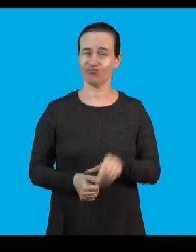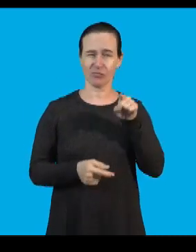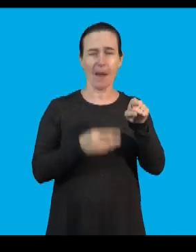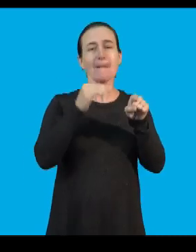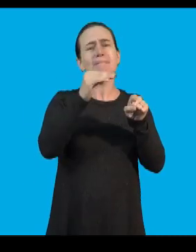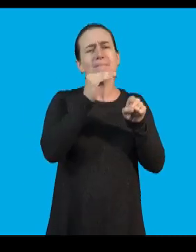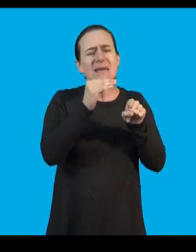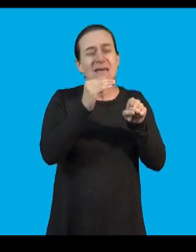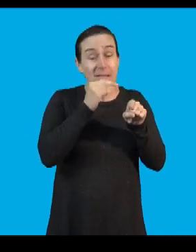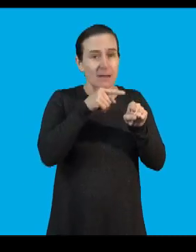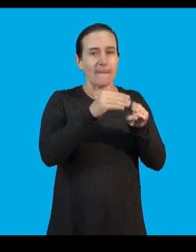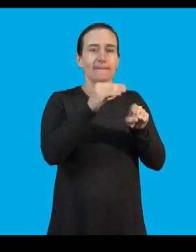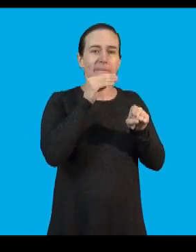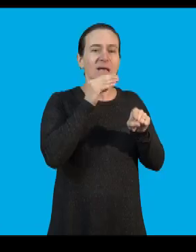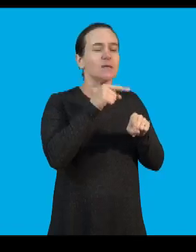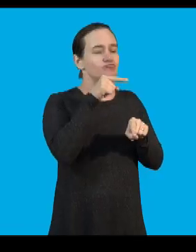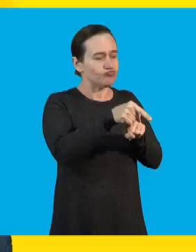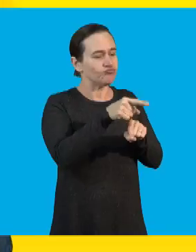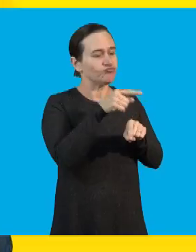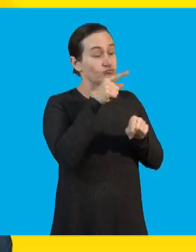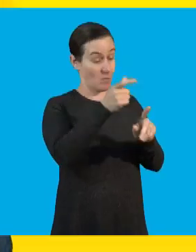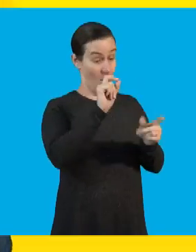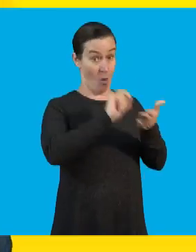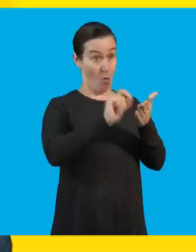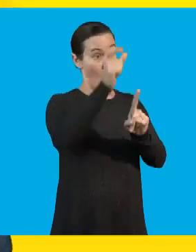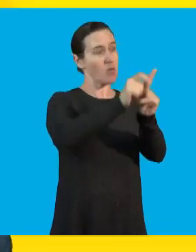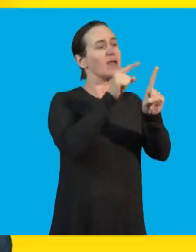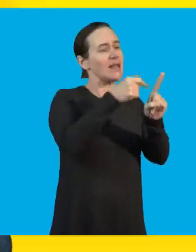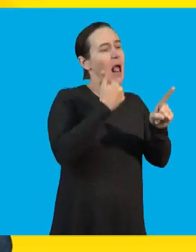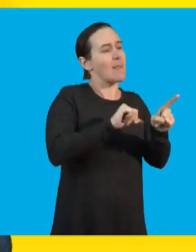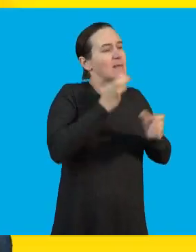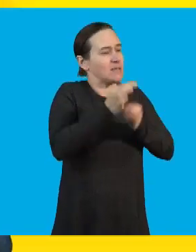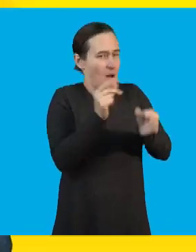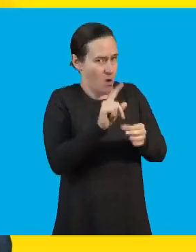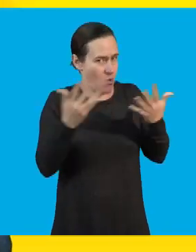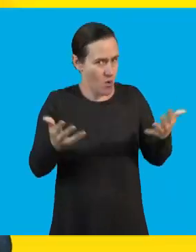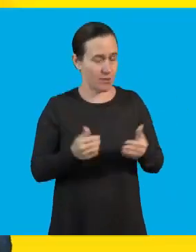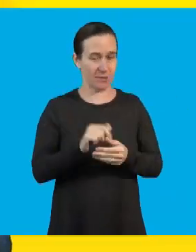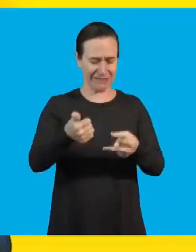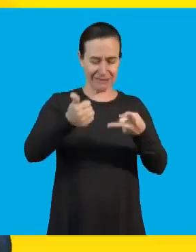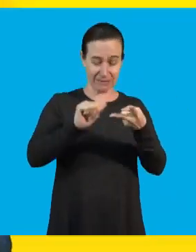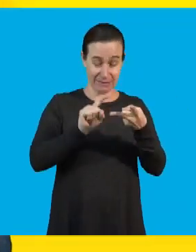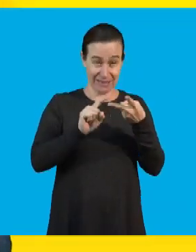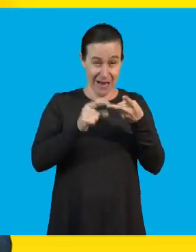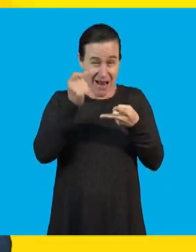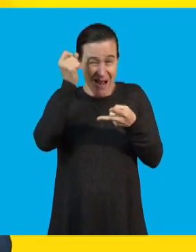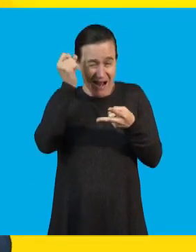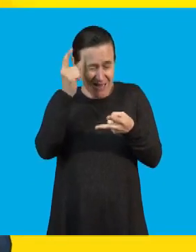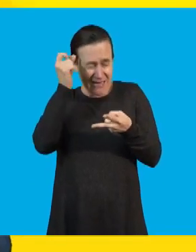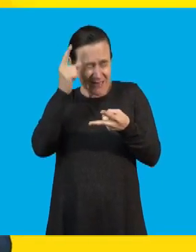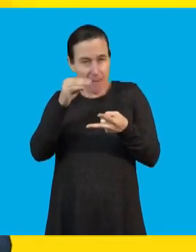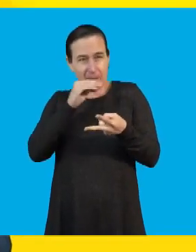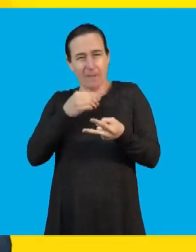you're reading for meaning, you are just picking up from the text what the writer is saying. But when you understand what you've read,